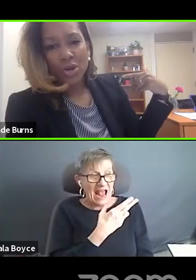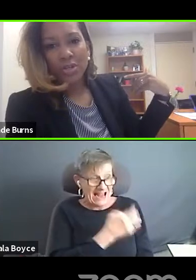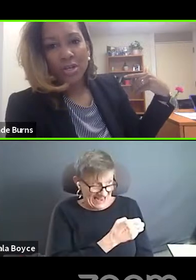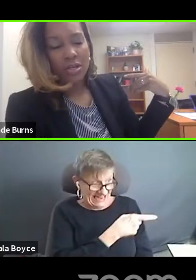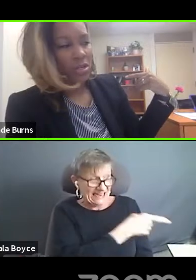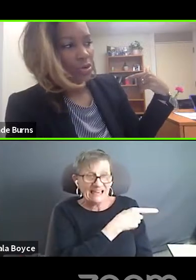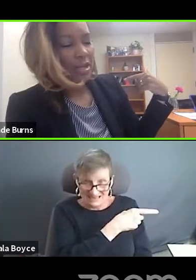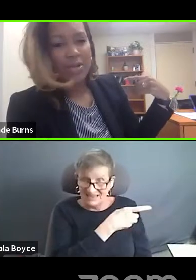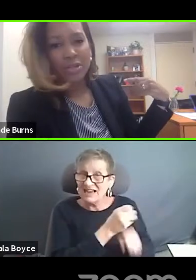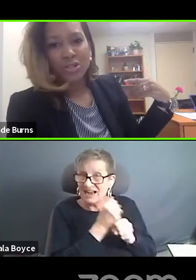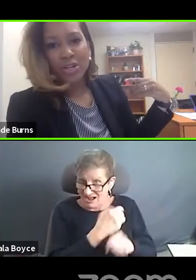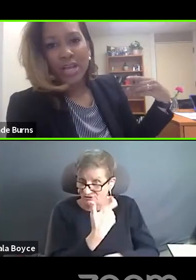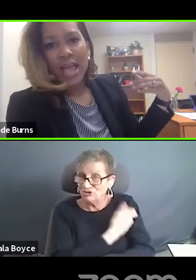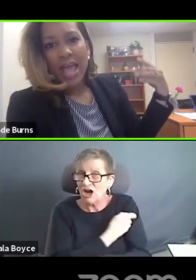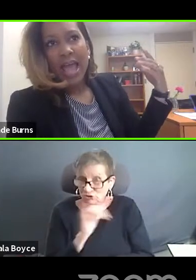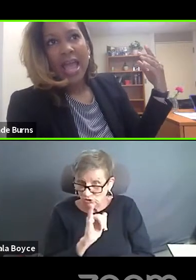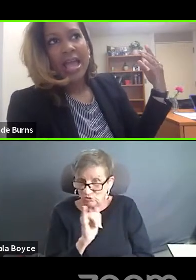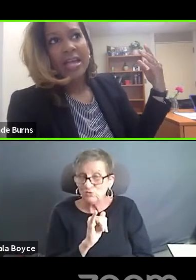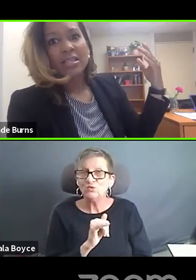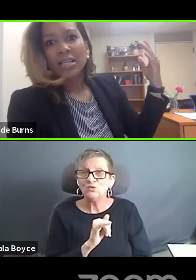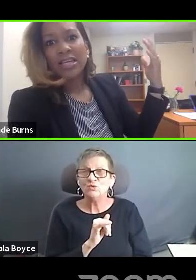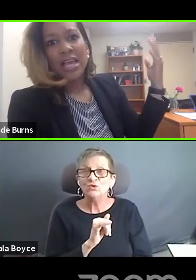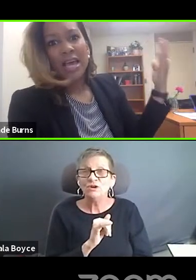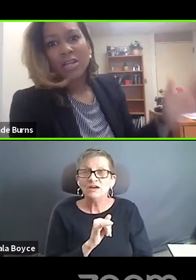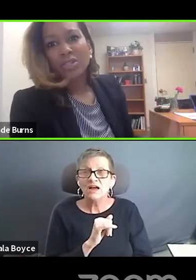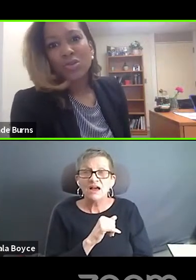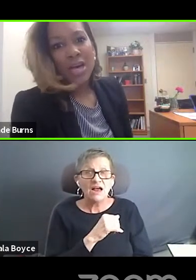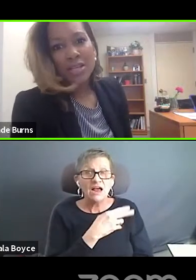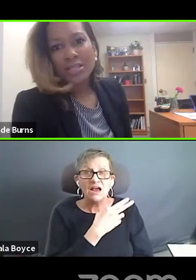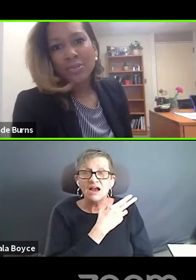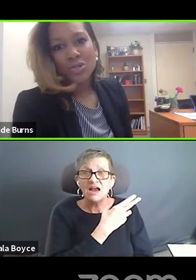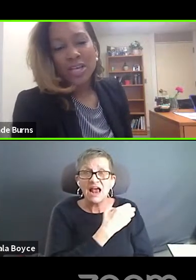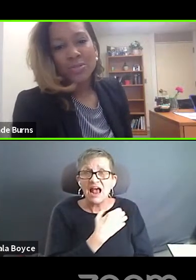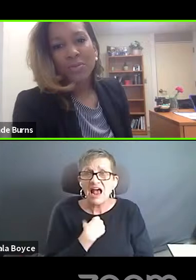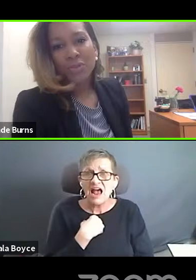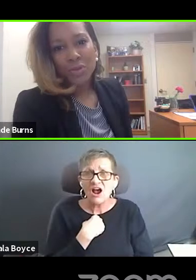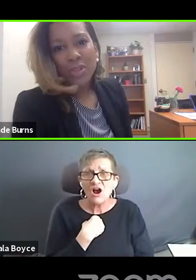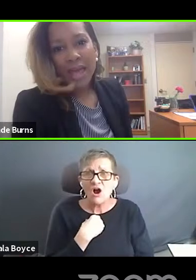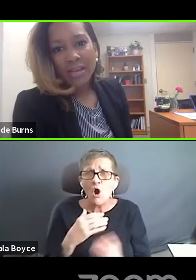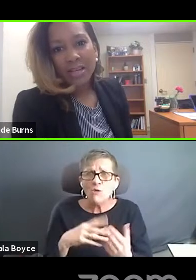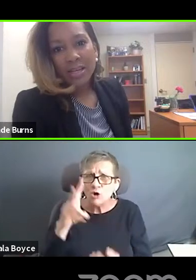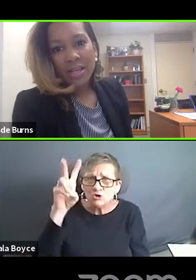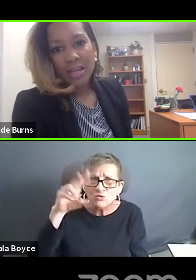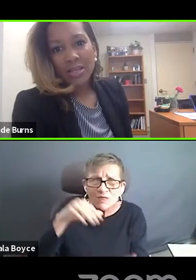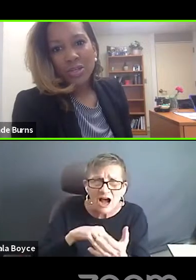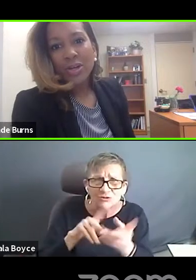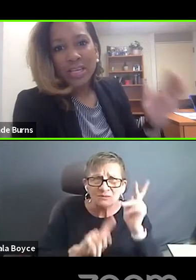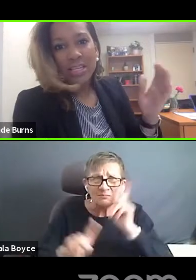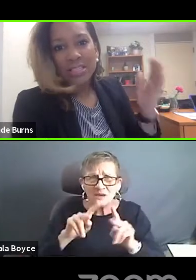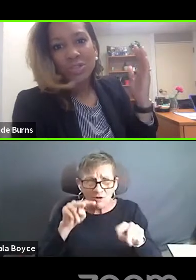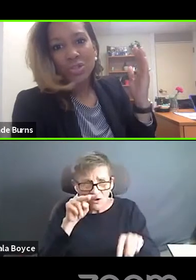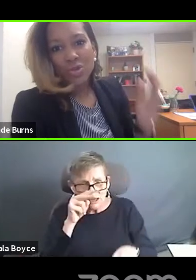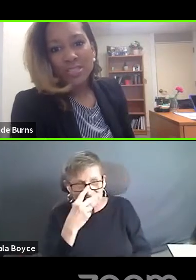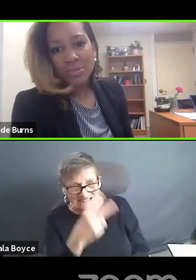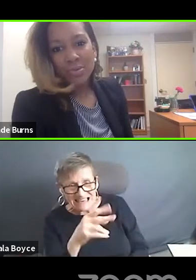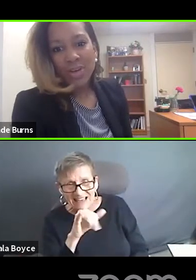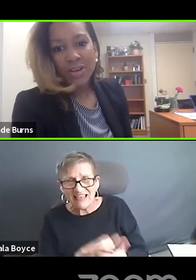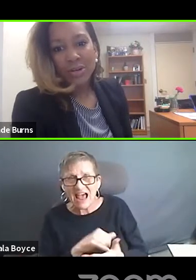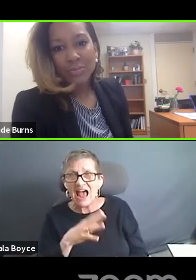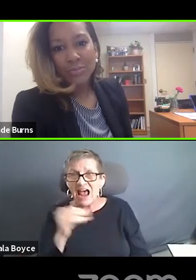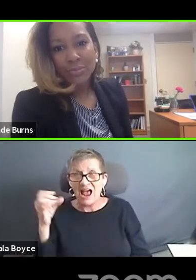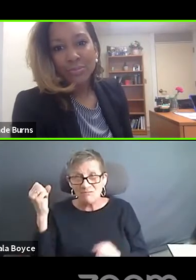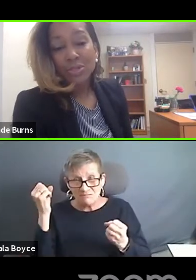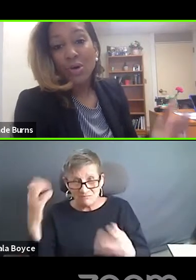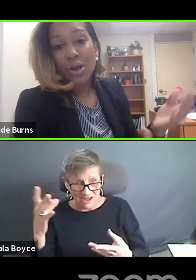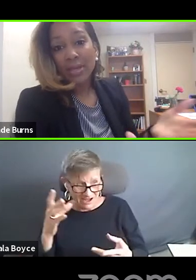shot, you know, administered. And he had 2,000, almost 2,000 people view that, you know, and he is a trusted